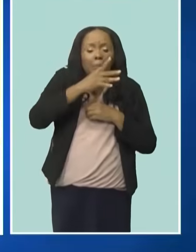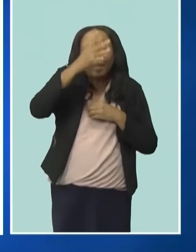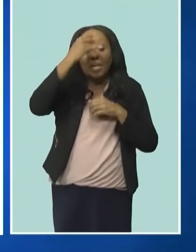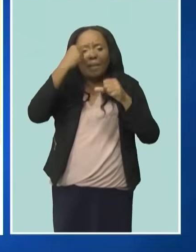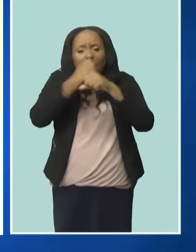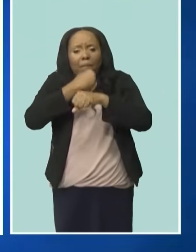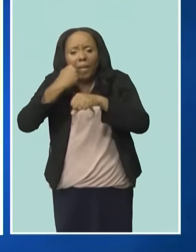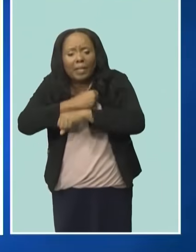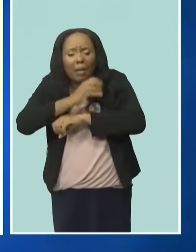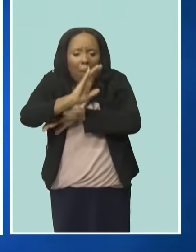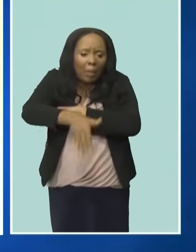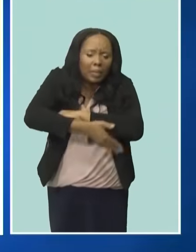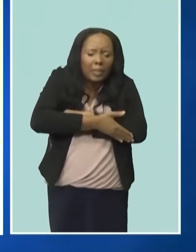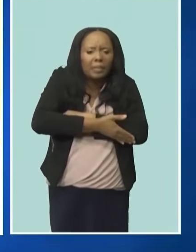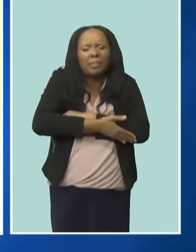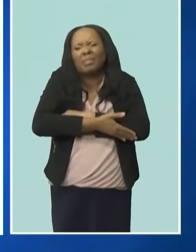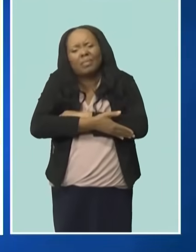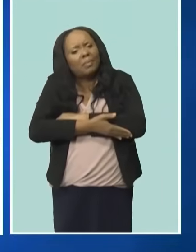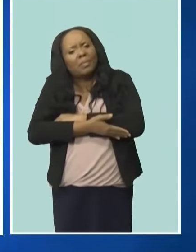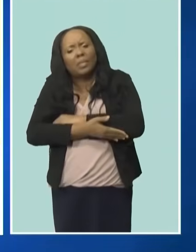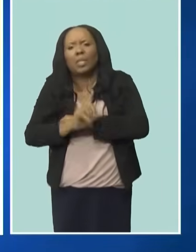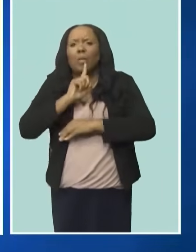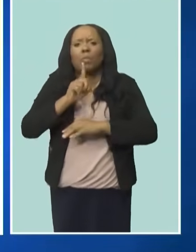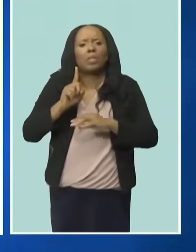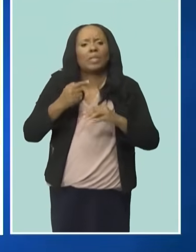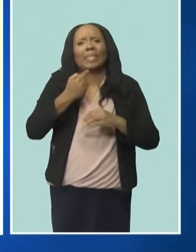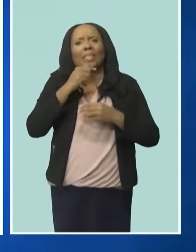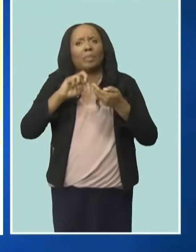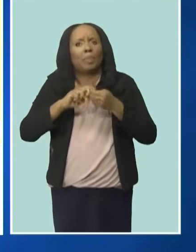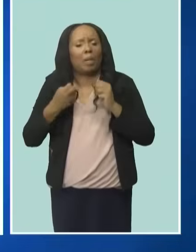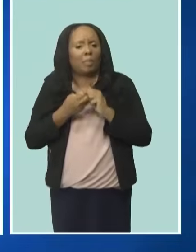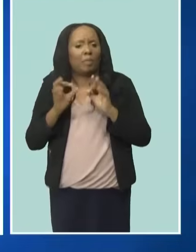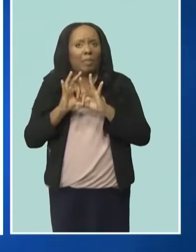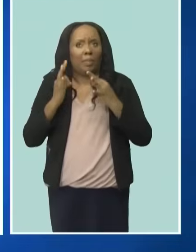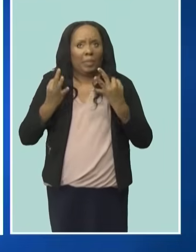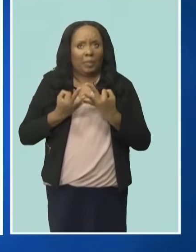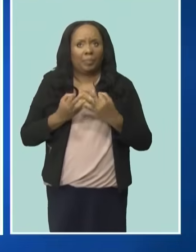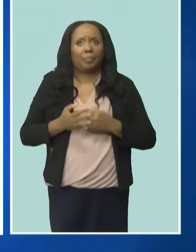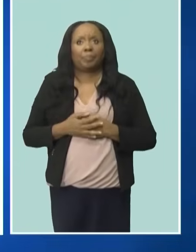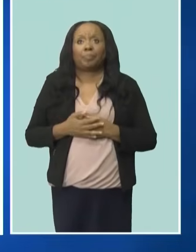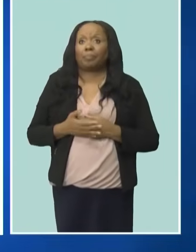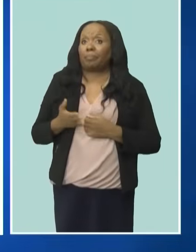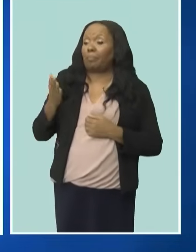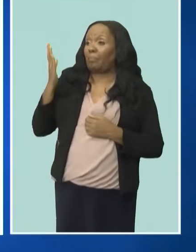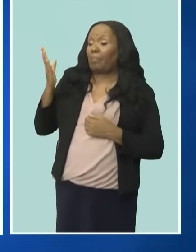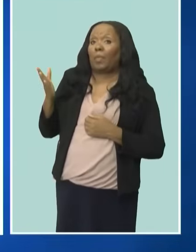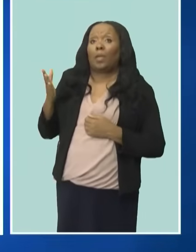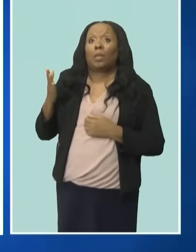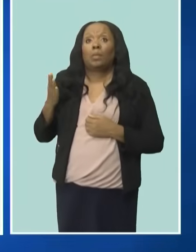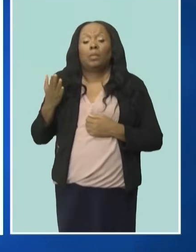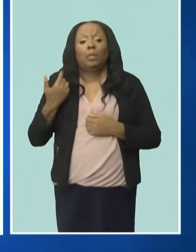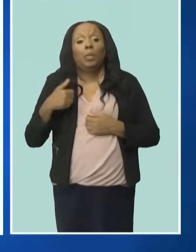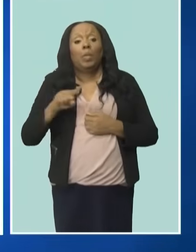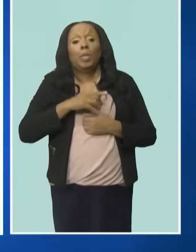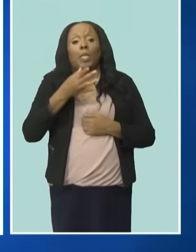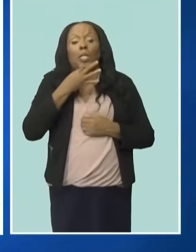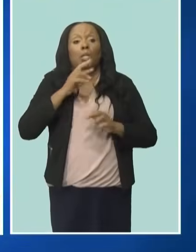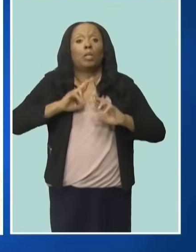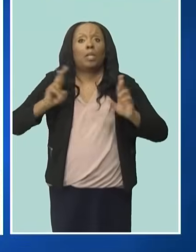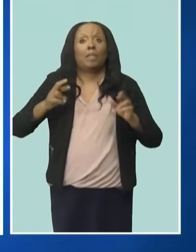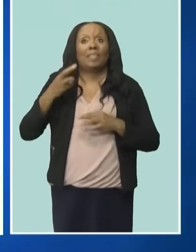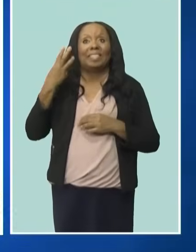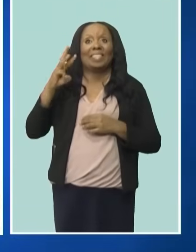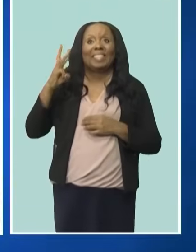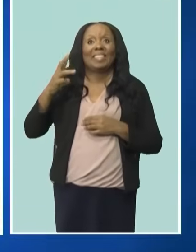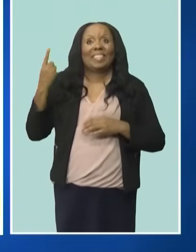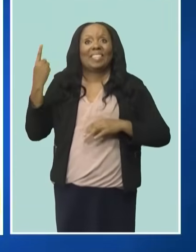core. Fundamentally, this is a problem in families. As Barbados prepares for the upcoming 16 days of activism,